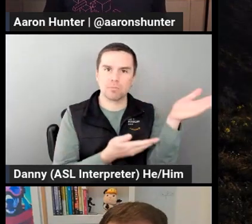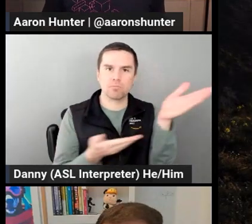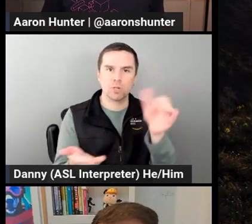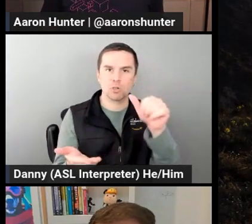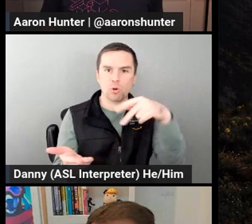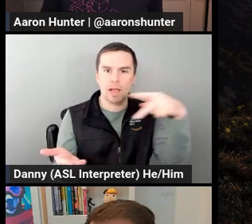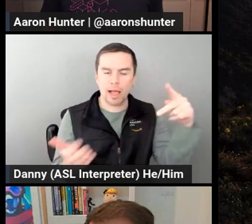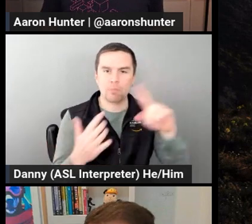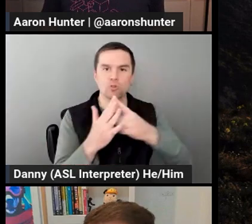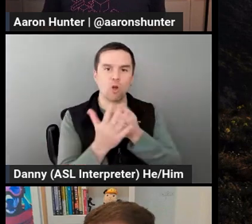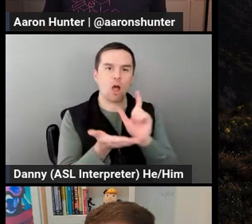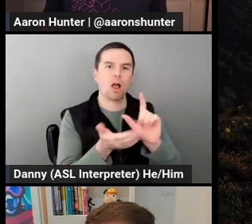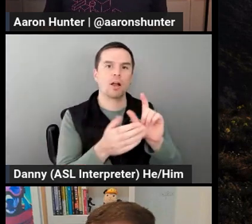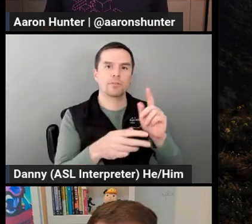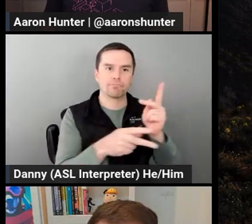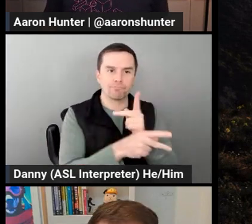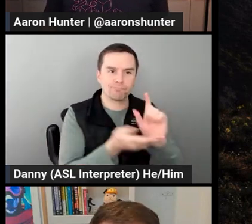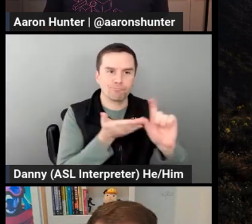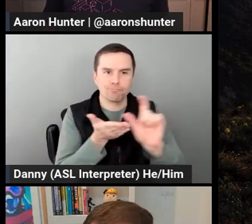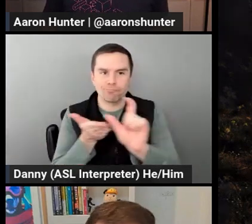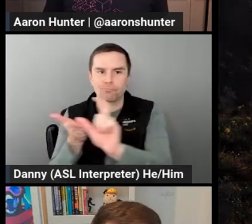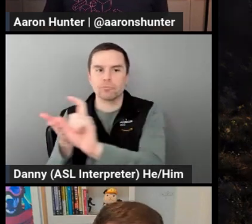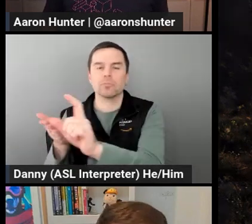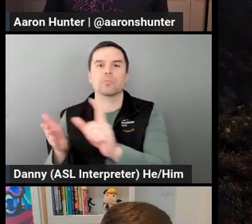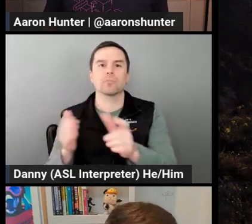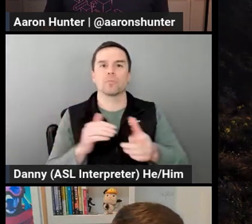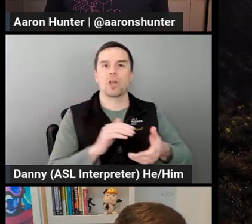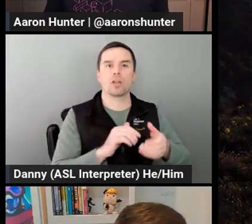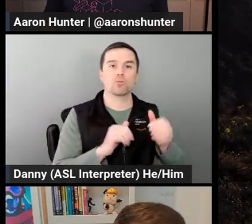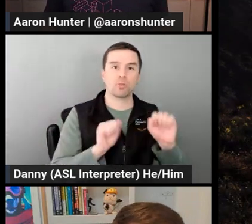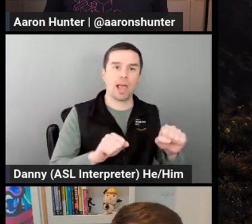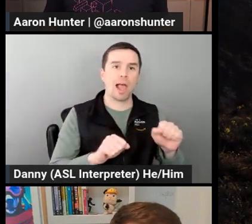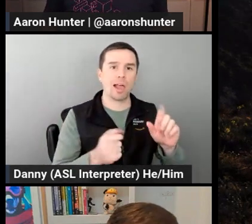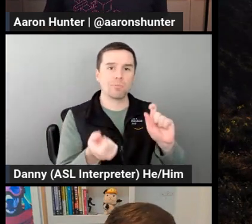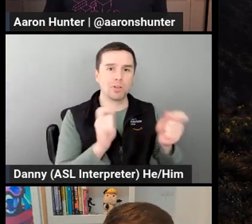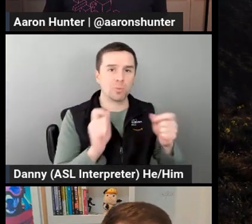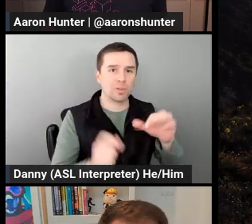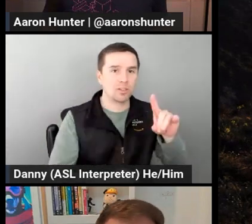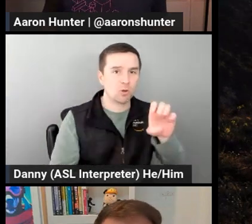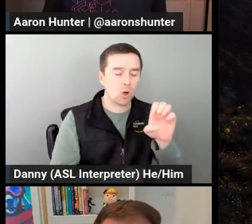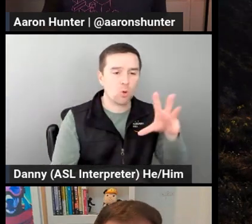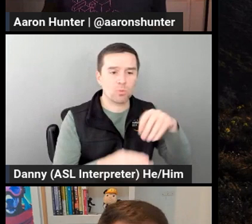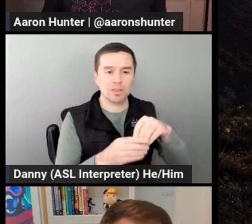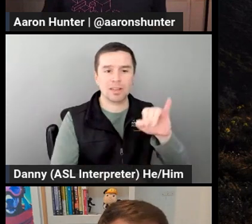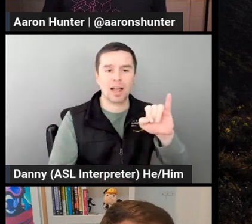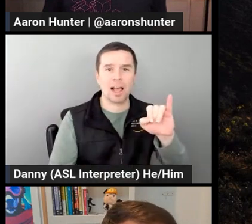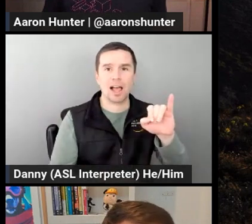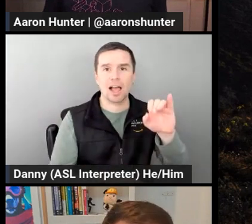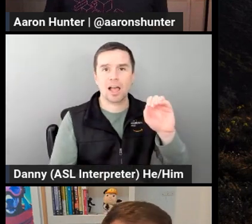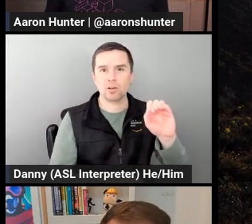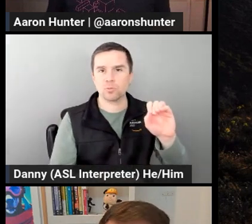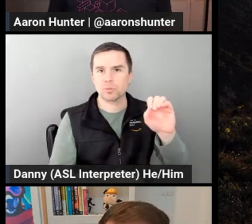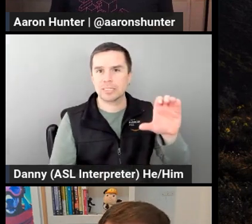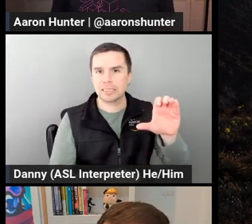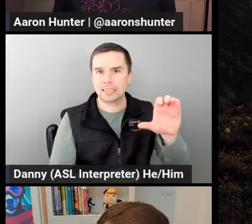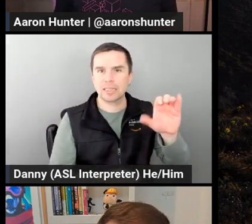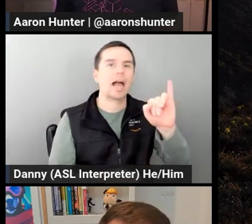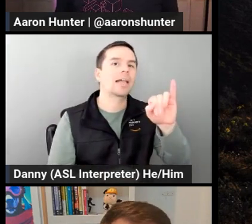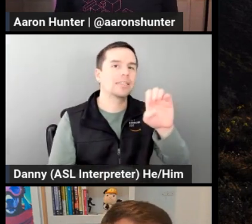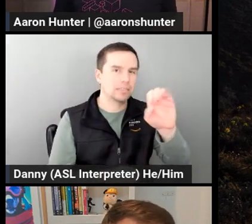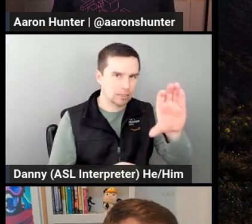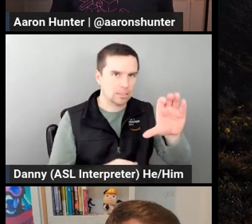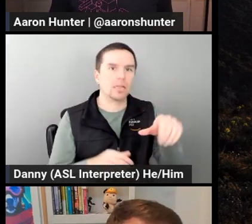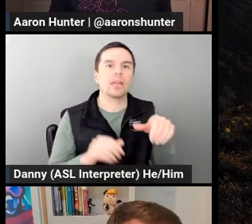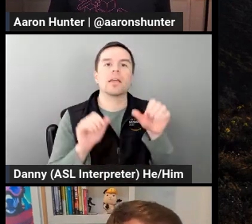code definition in IAC, and all the changes will just be reflected here in the visual tool. So it's offering you choice. You're not sort of locked into a